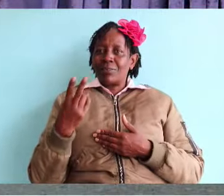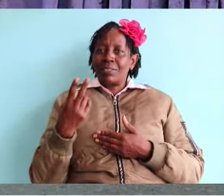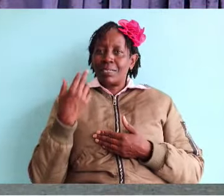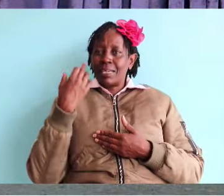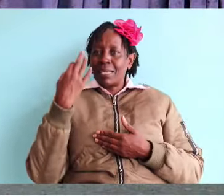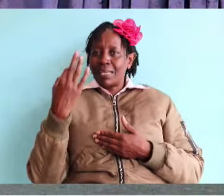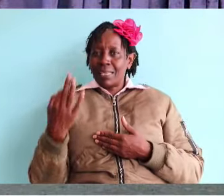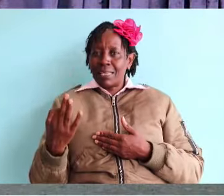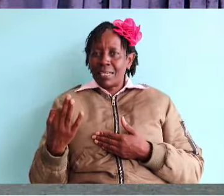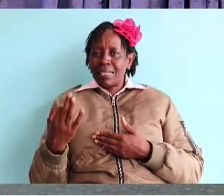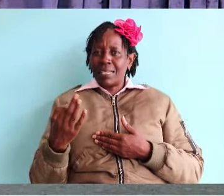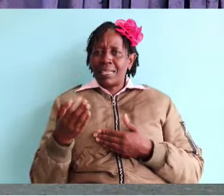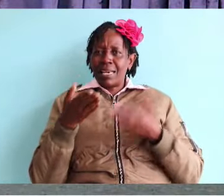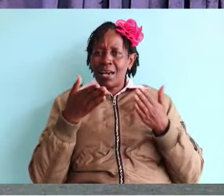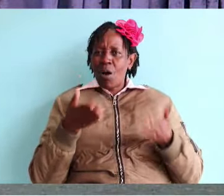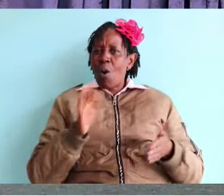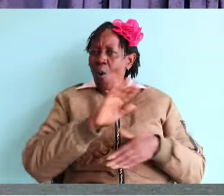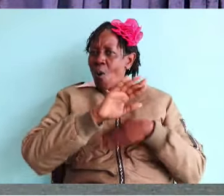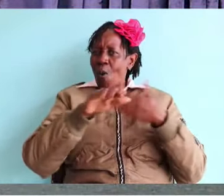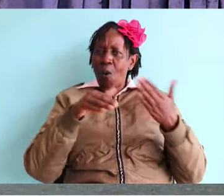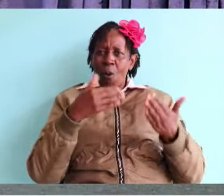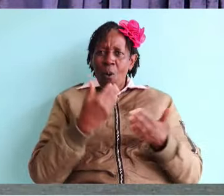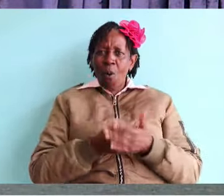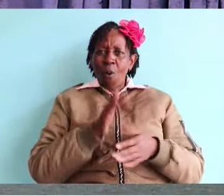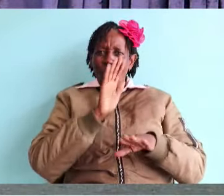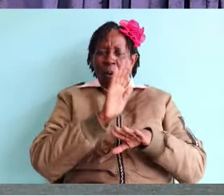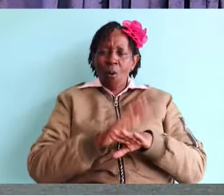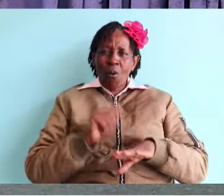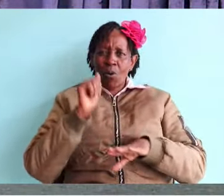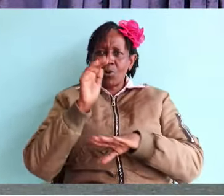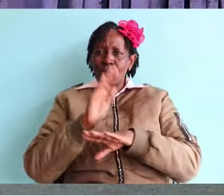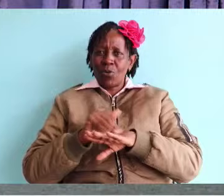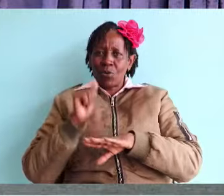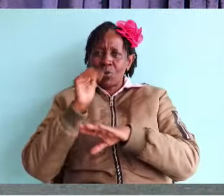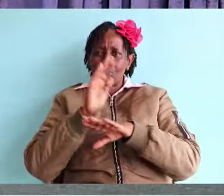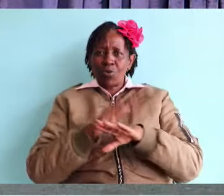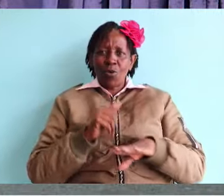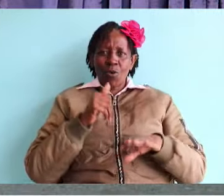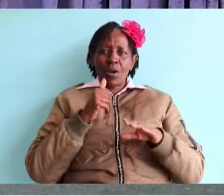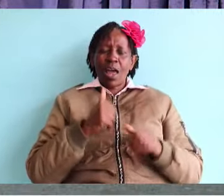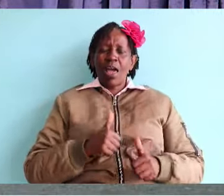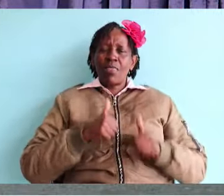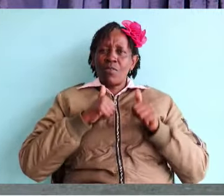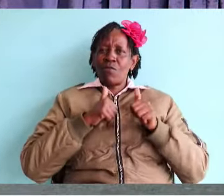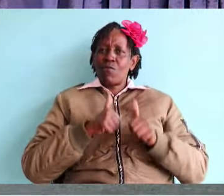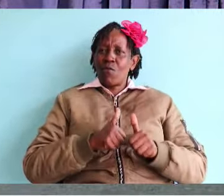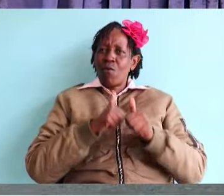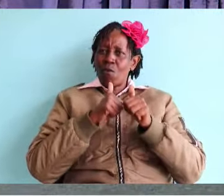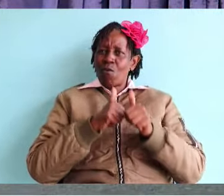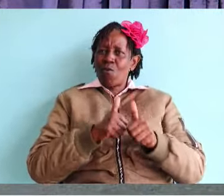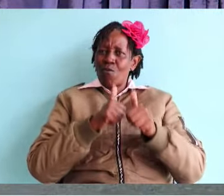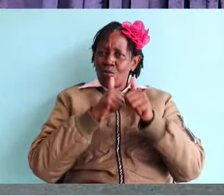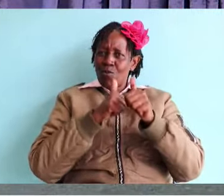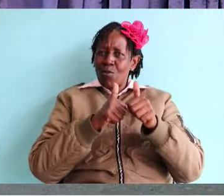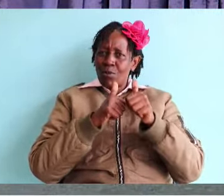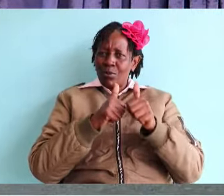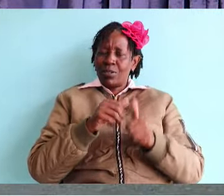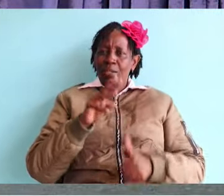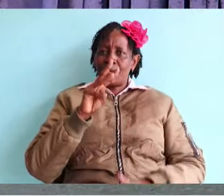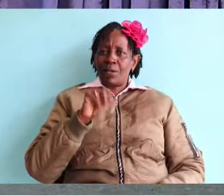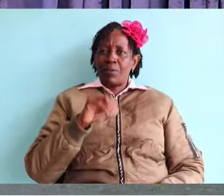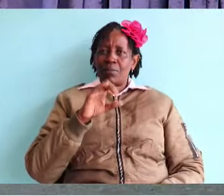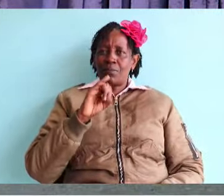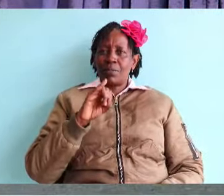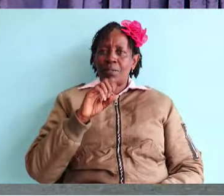and all Manasseh. They were called out, and they pursued the Midianites, because it was not just the